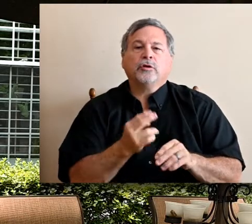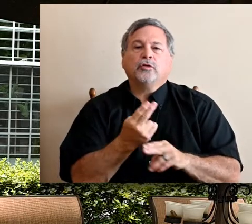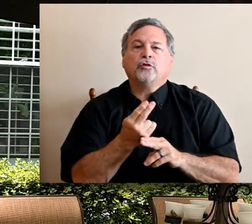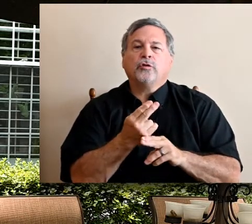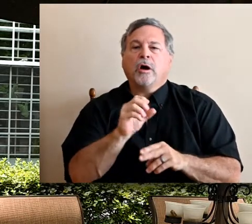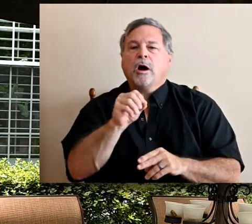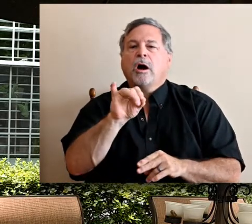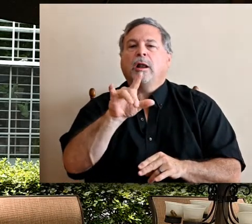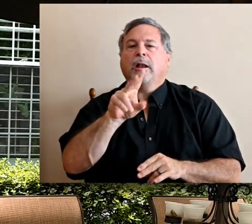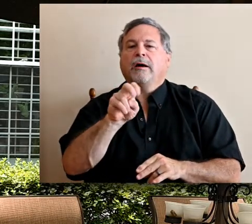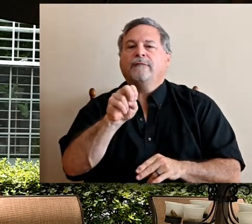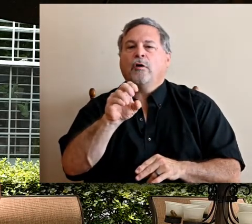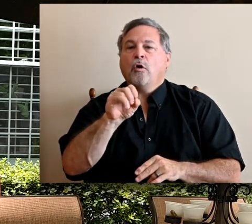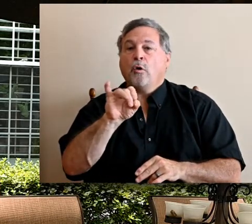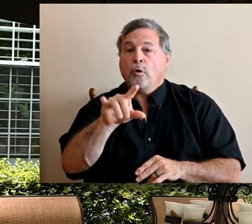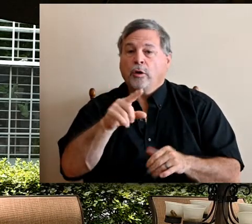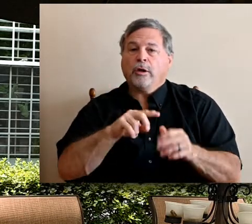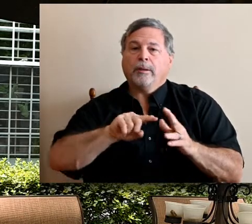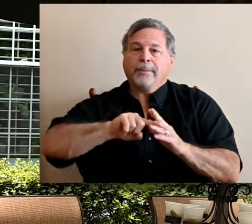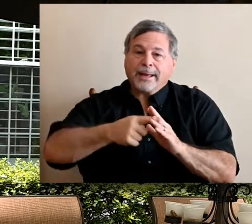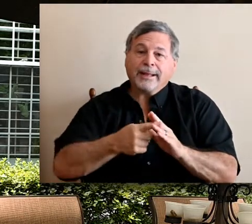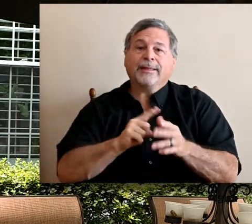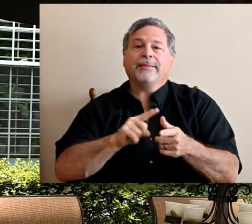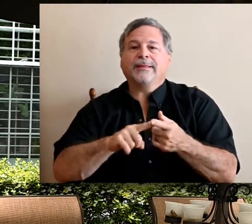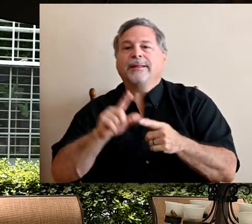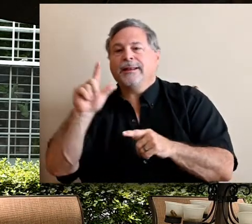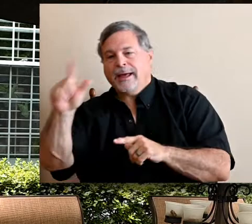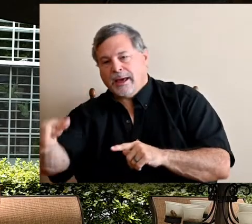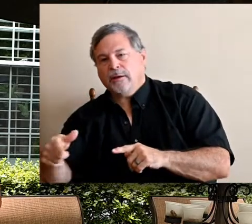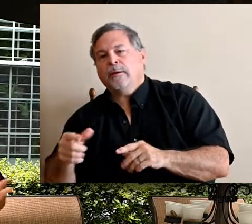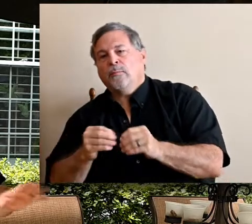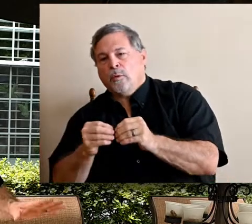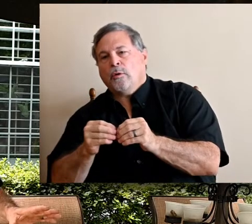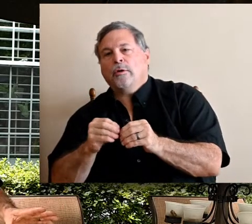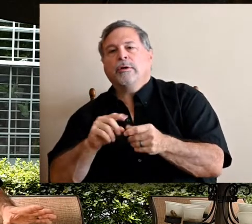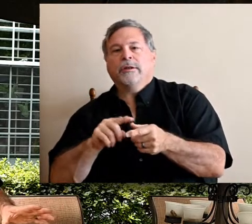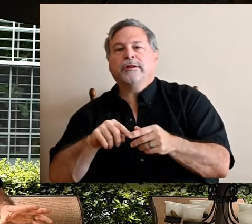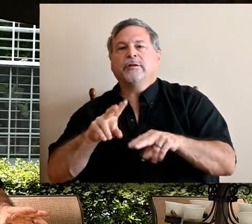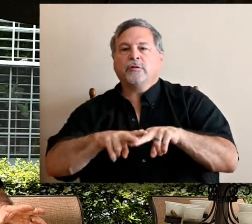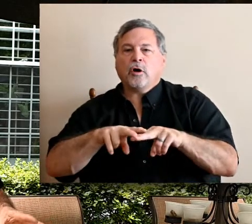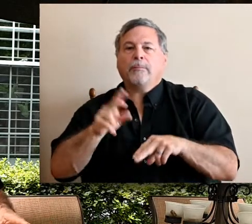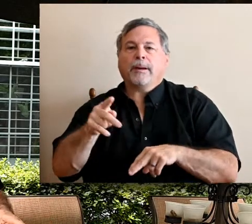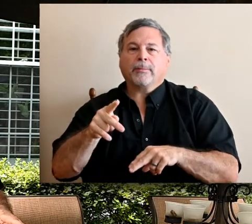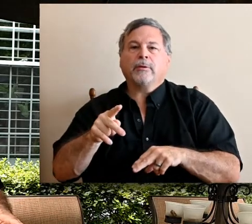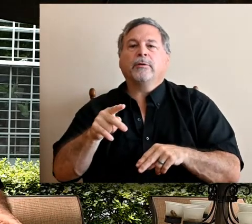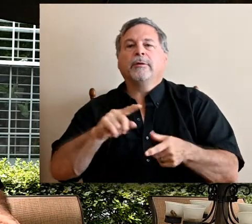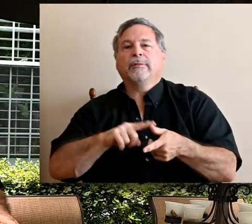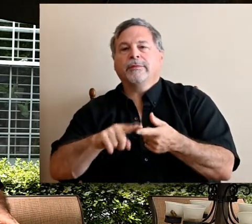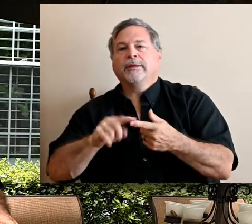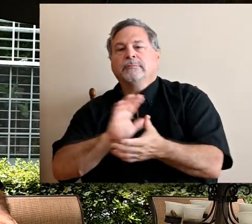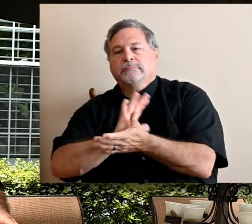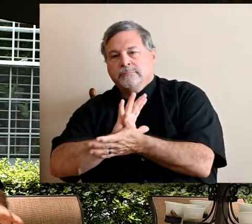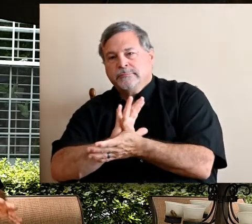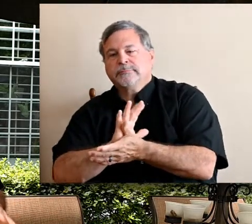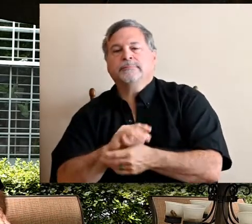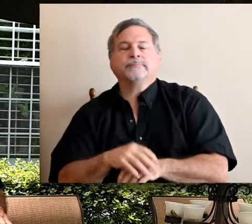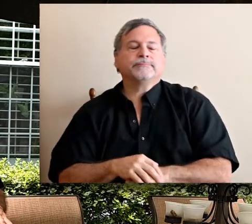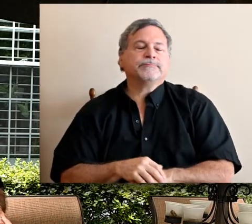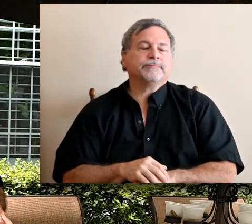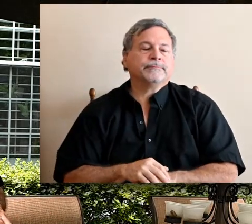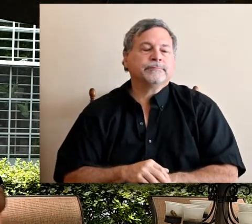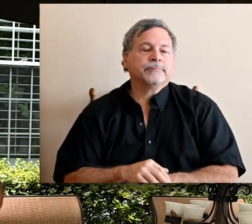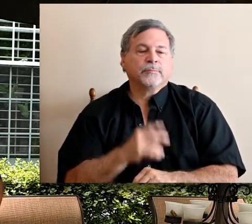with a little olive oil on it to begin with, but at the end we'll add a little more olive oil, salt and pepper, and a little bit of Parmesan-reggiano over it at the